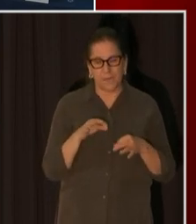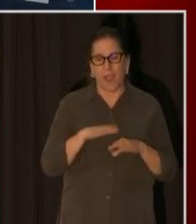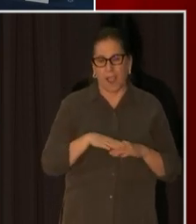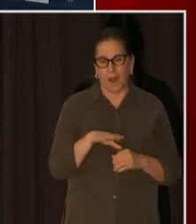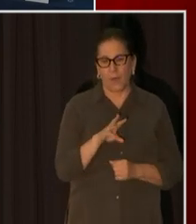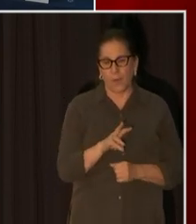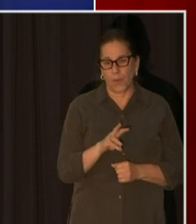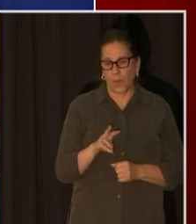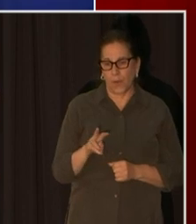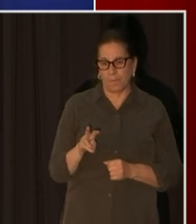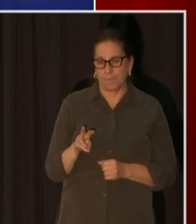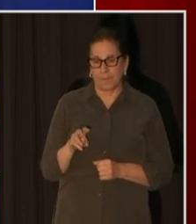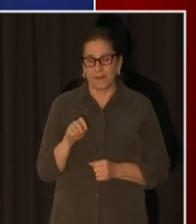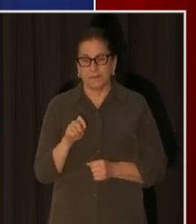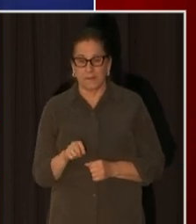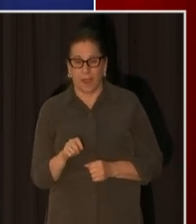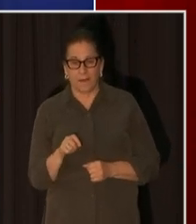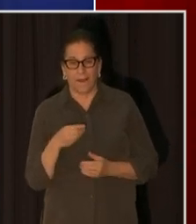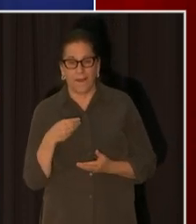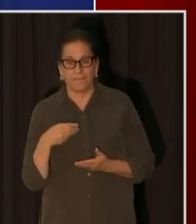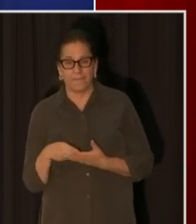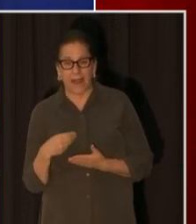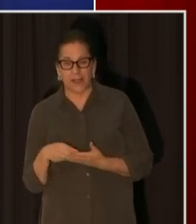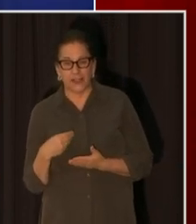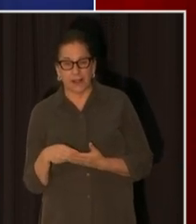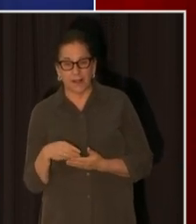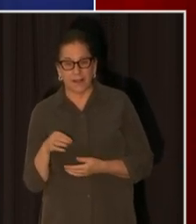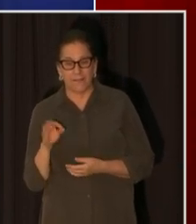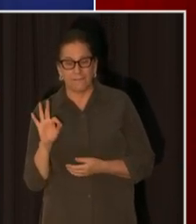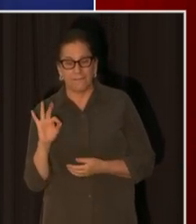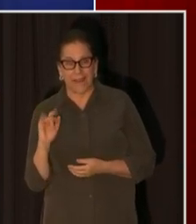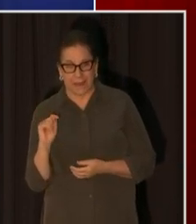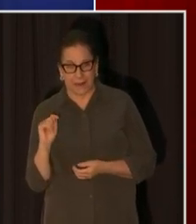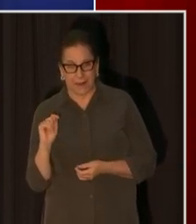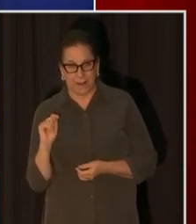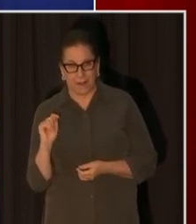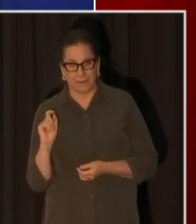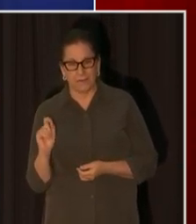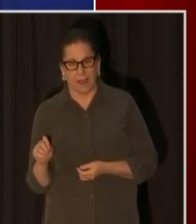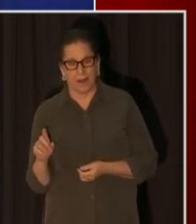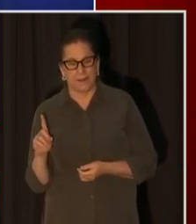we're preparing for these types of emergencies.